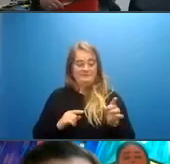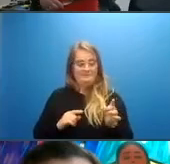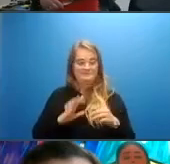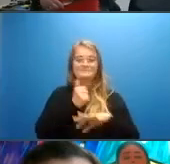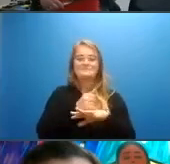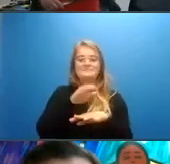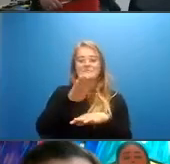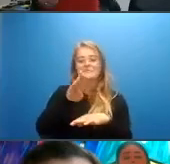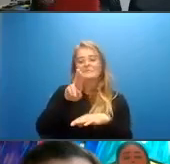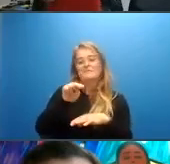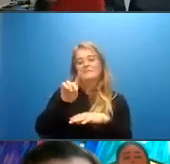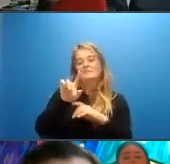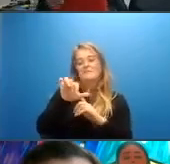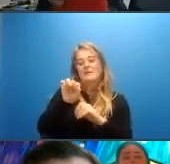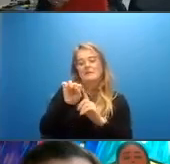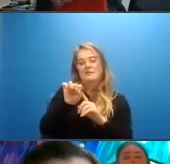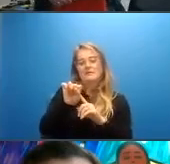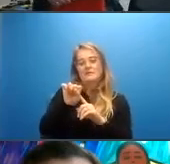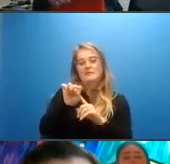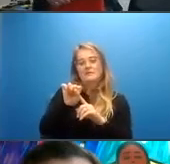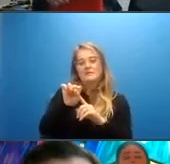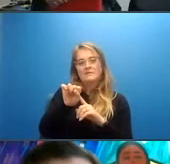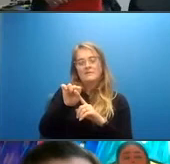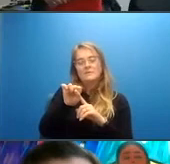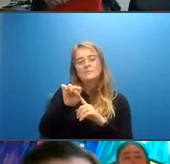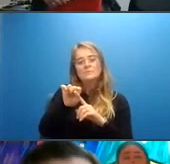bundles. I mean, that is so